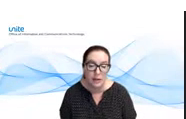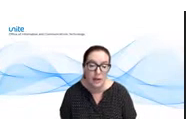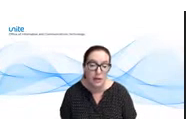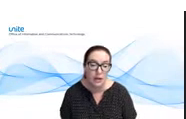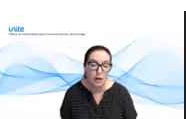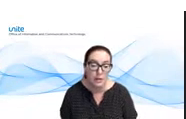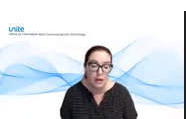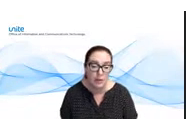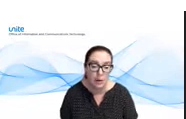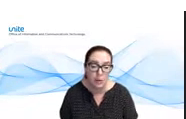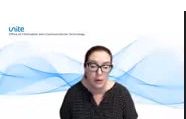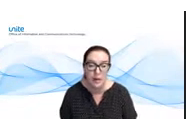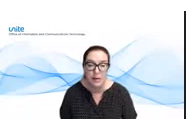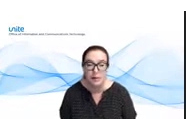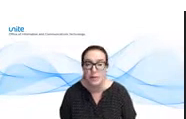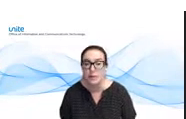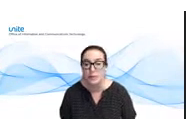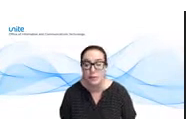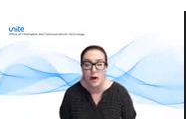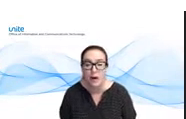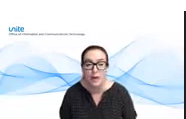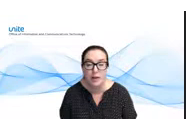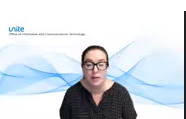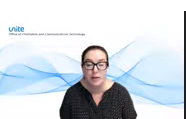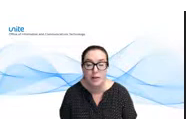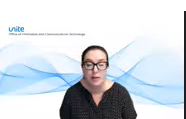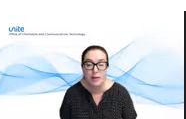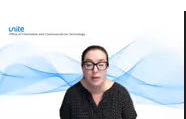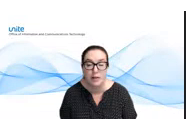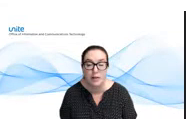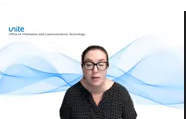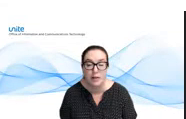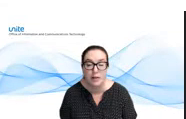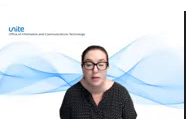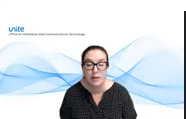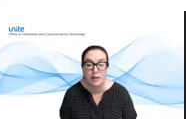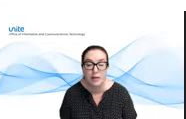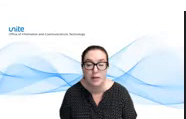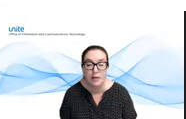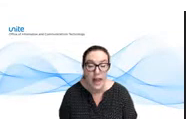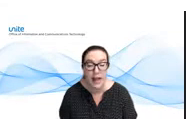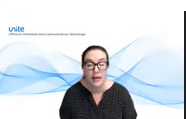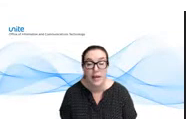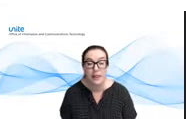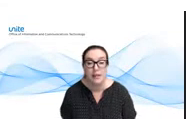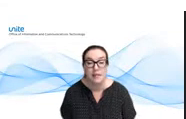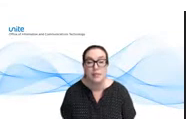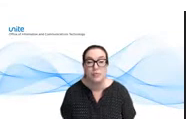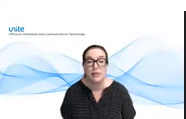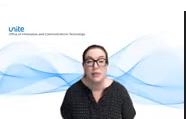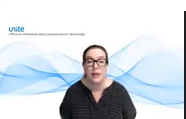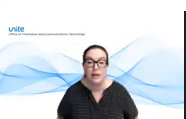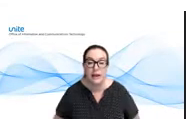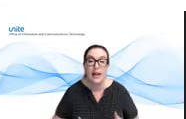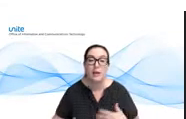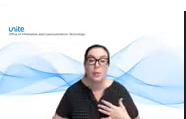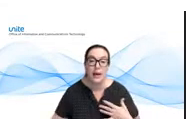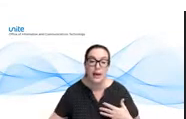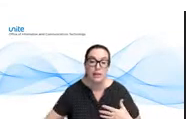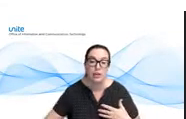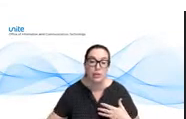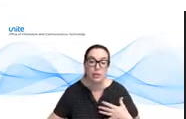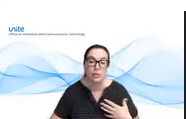to the public. The UN.org website receives over 150 million visits a year. And this is really